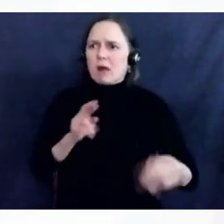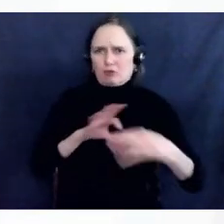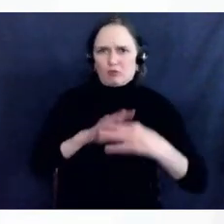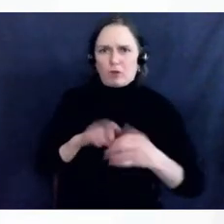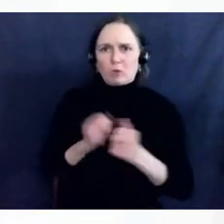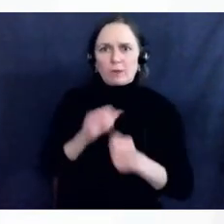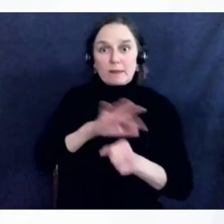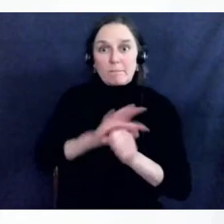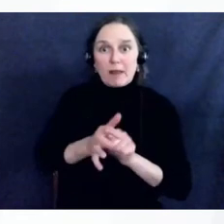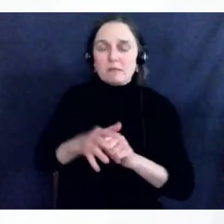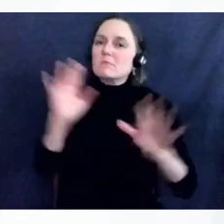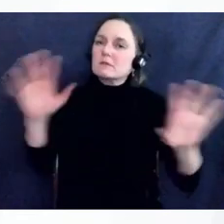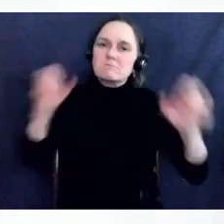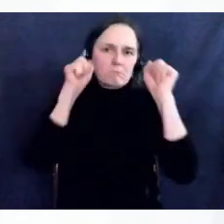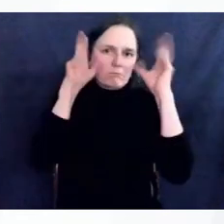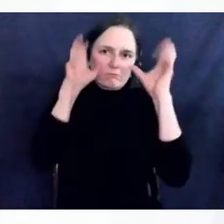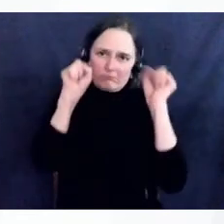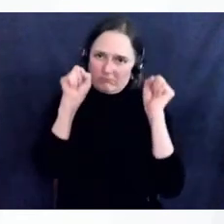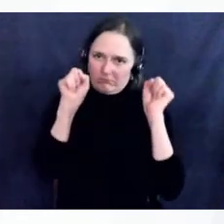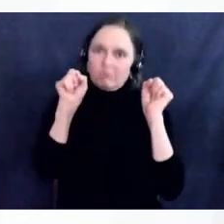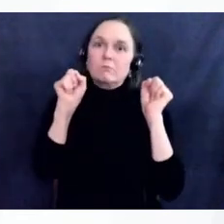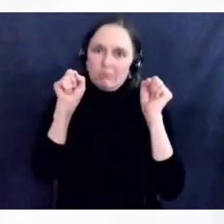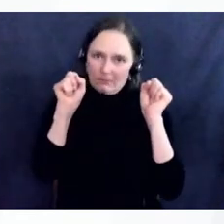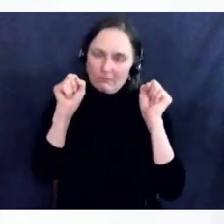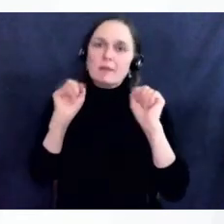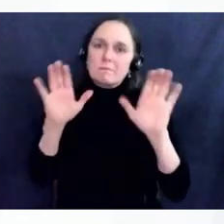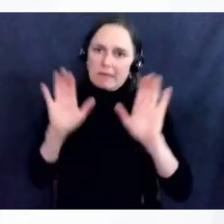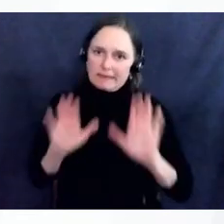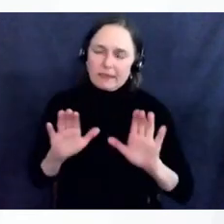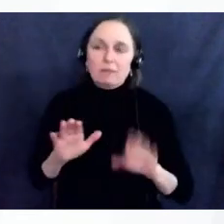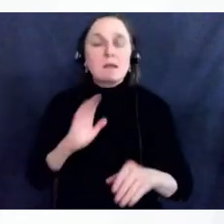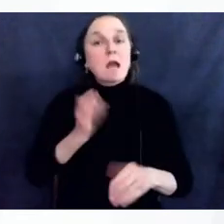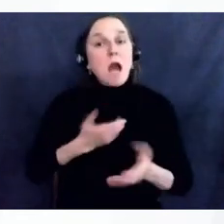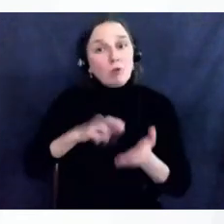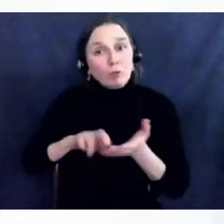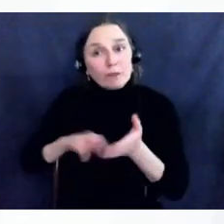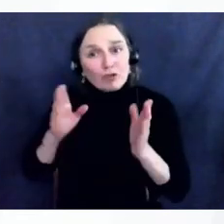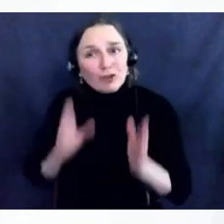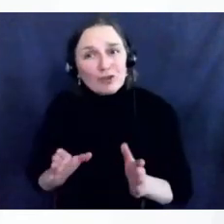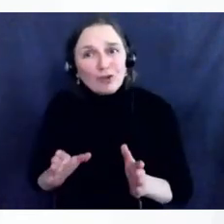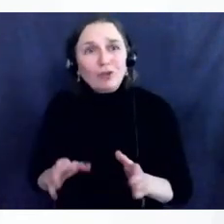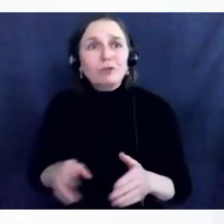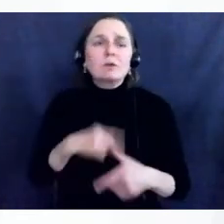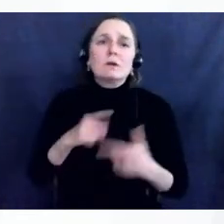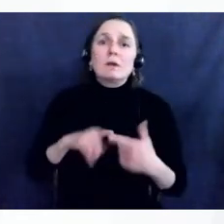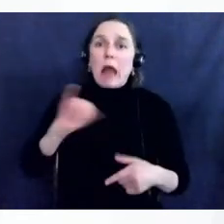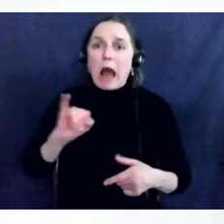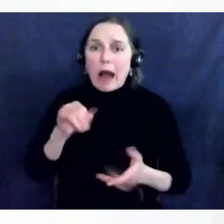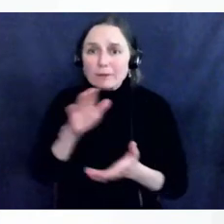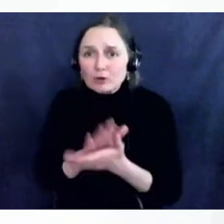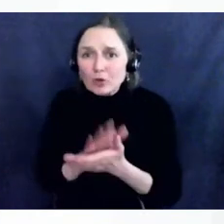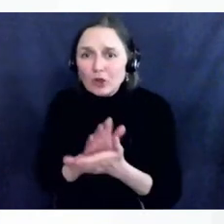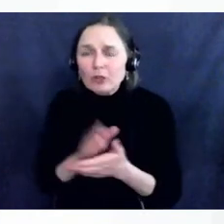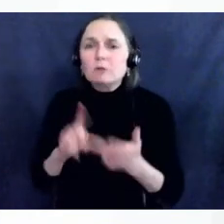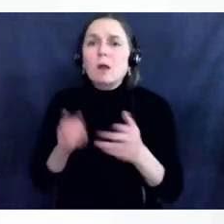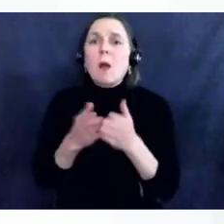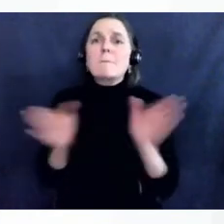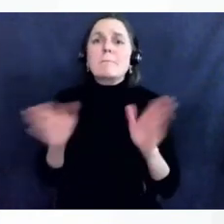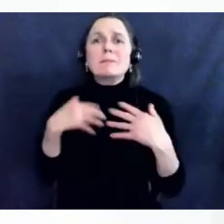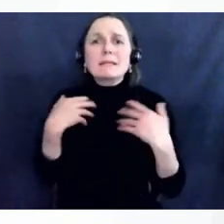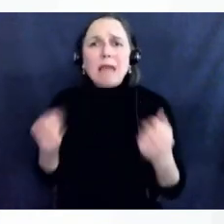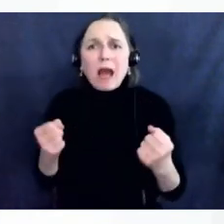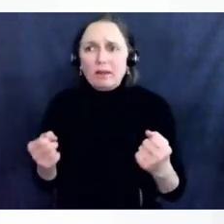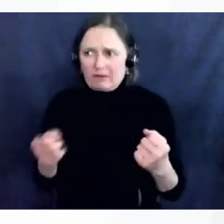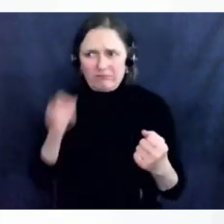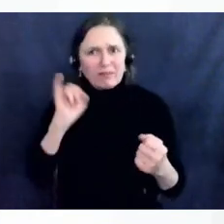researchers, from the Institute of Health Metrics and Evaluation to the iSchool to public health, are quoted daily in the media